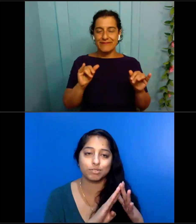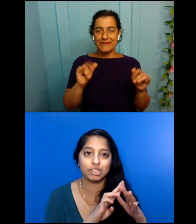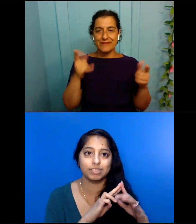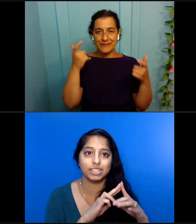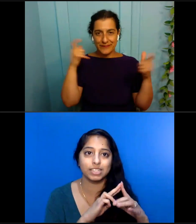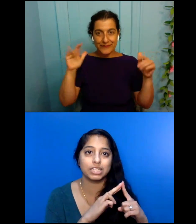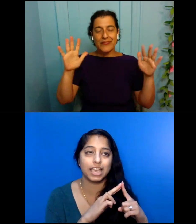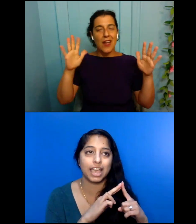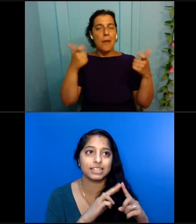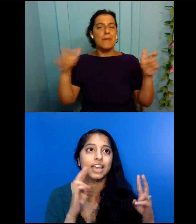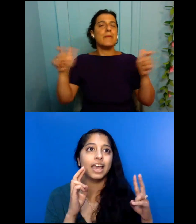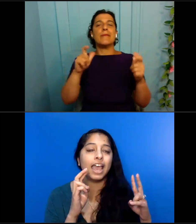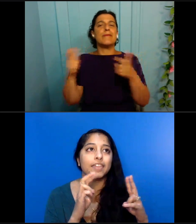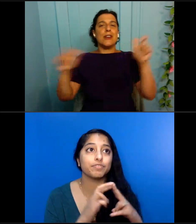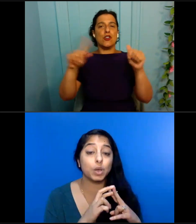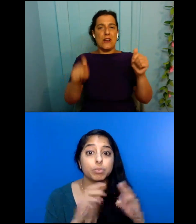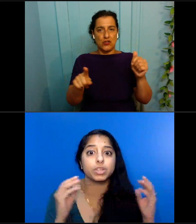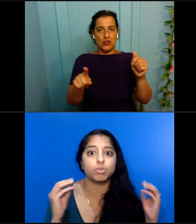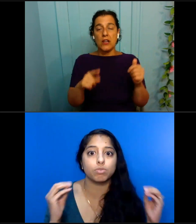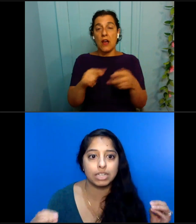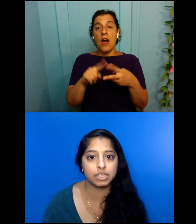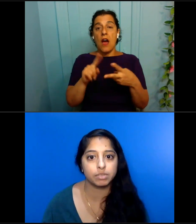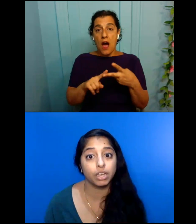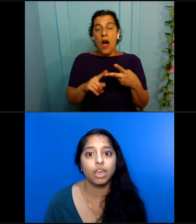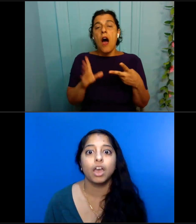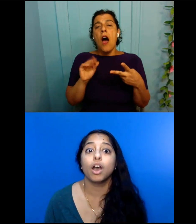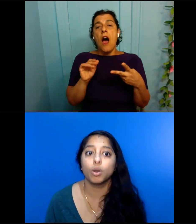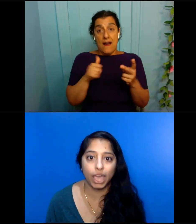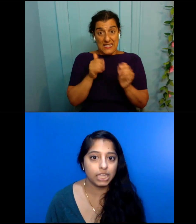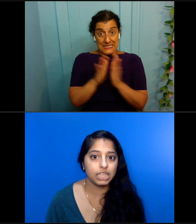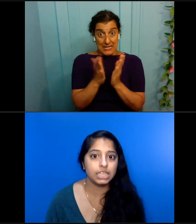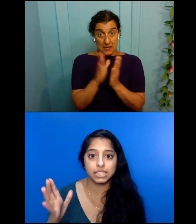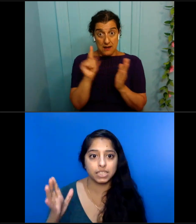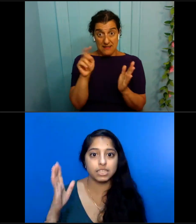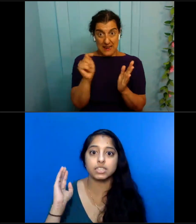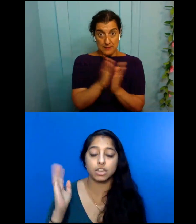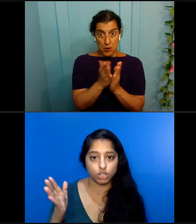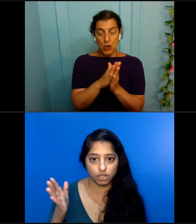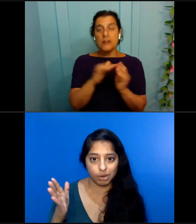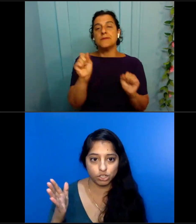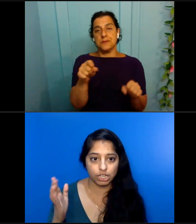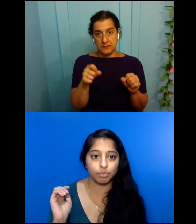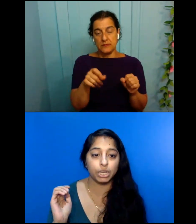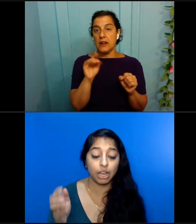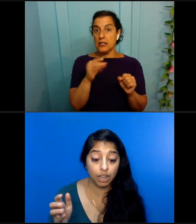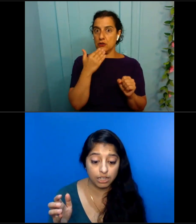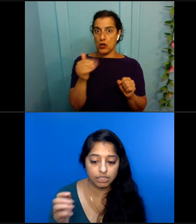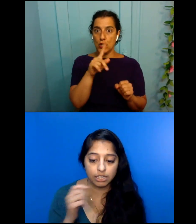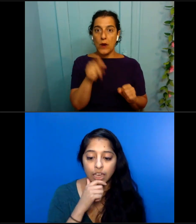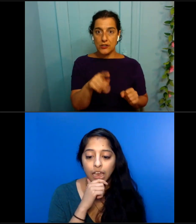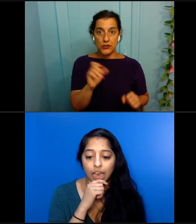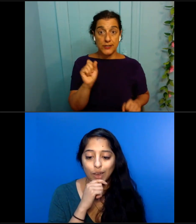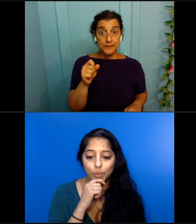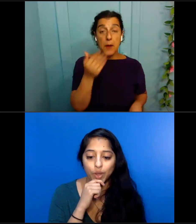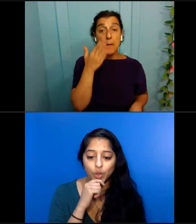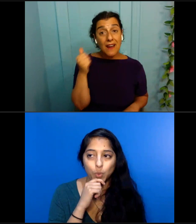that's the first one, was what to ask. And the follow-up was around a textbook. Okay, yes, this is such a good question,